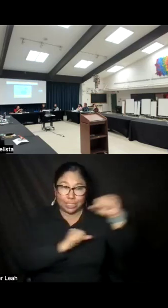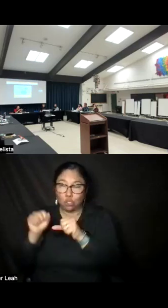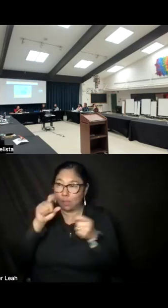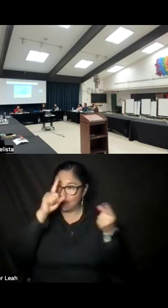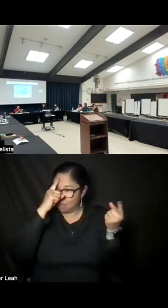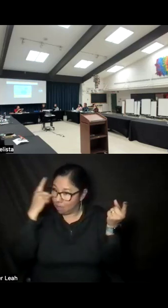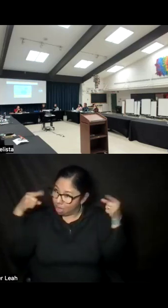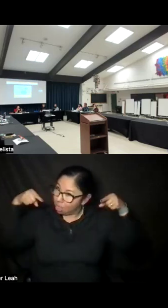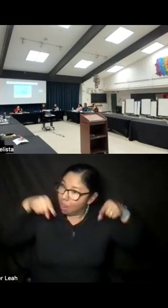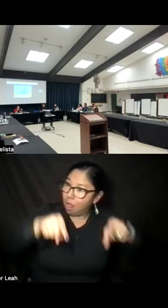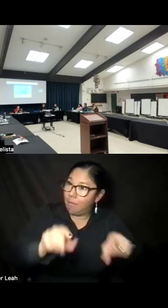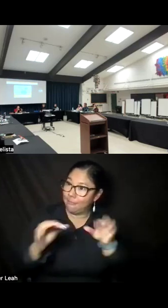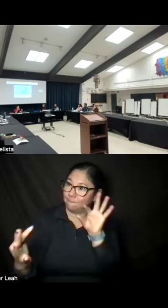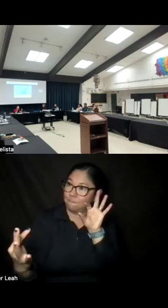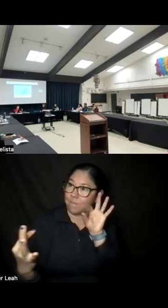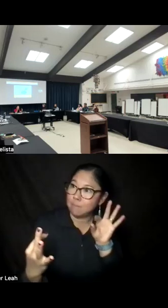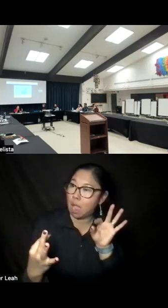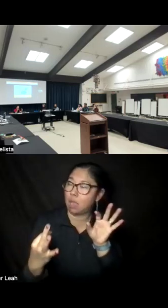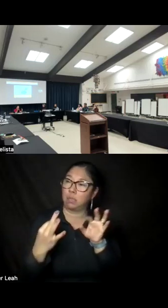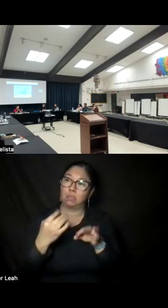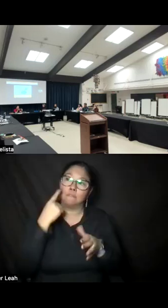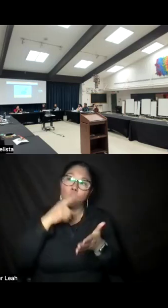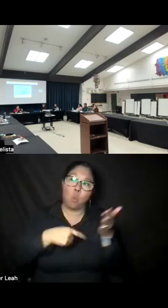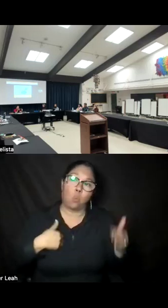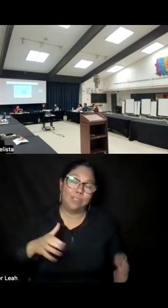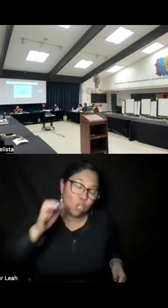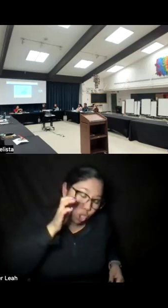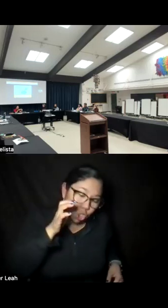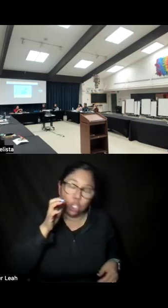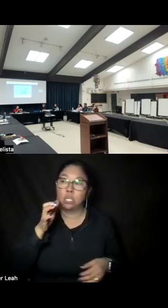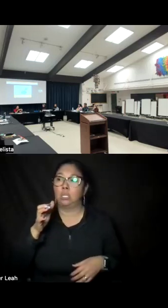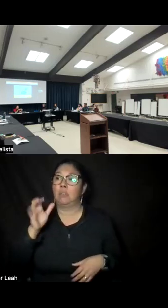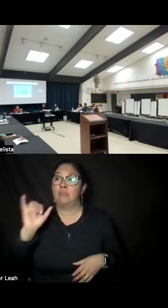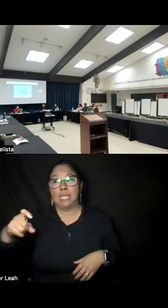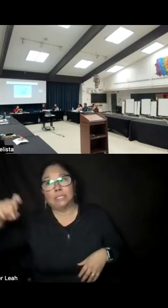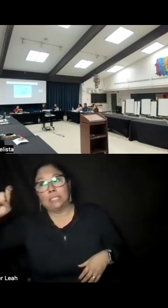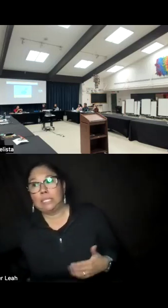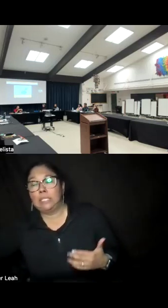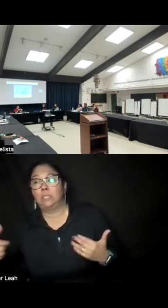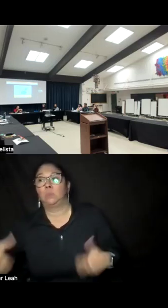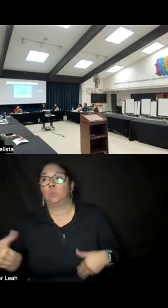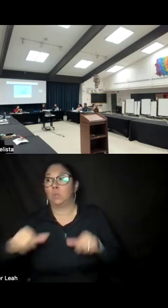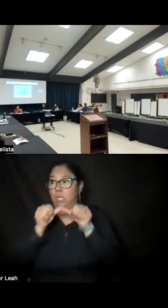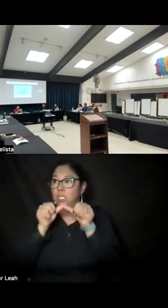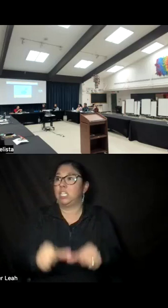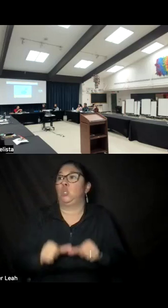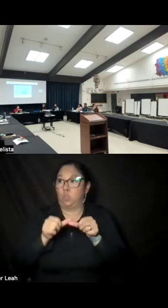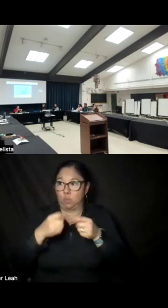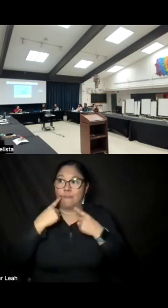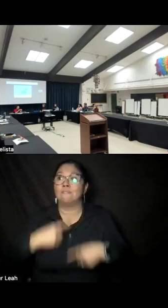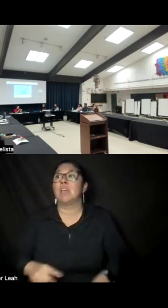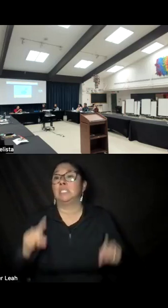that feedback into what we have heard as being a need and continues to be proven to be effective